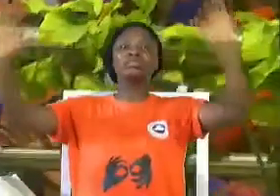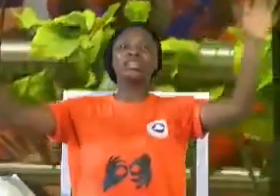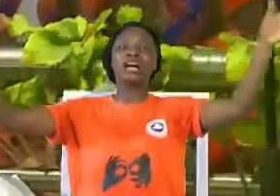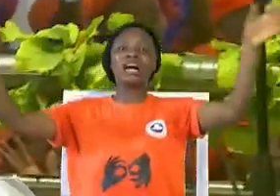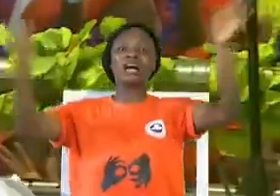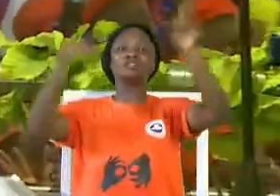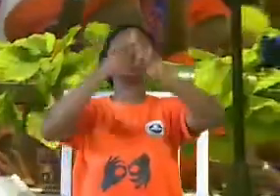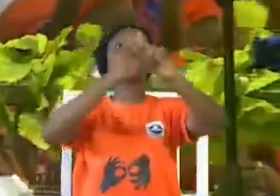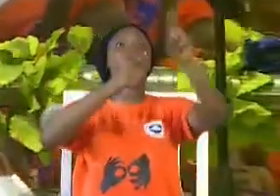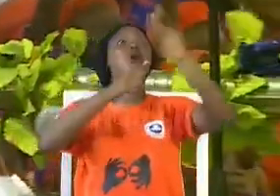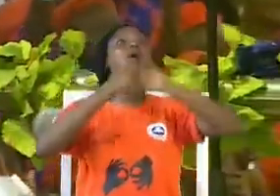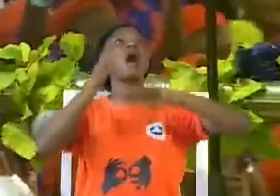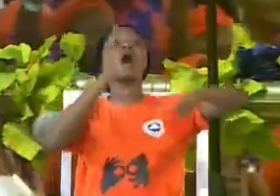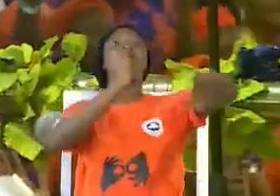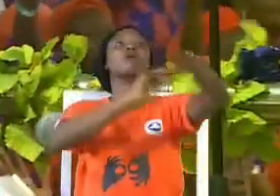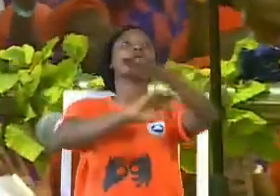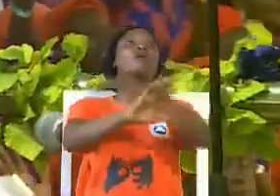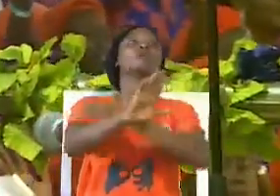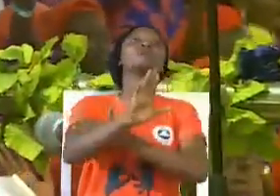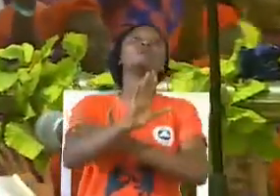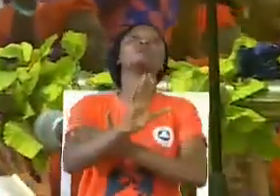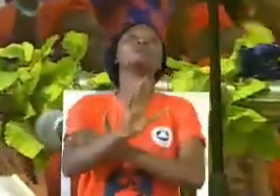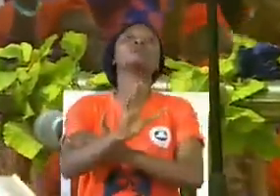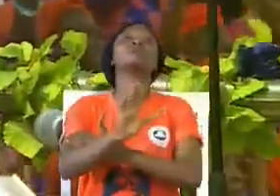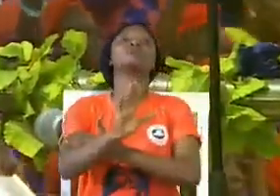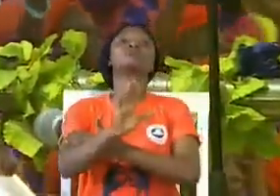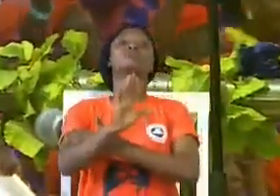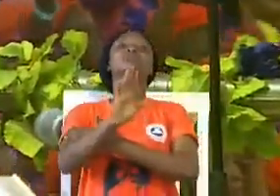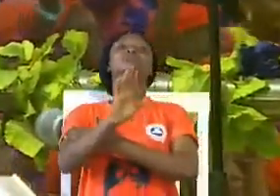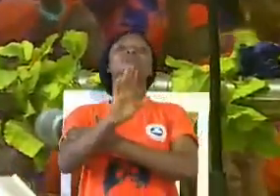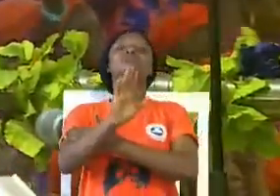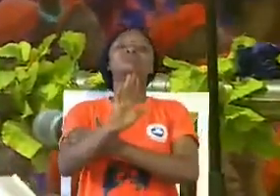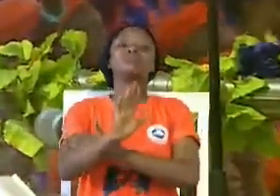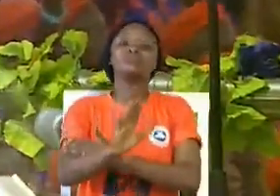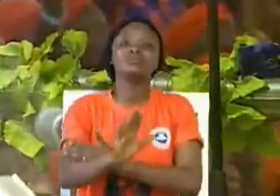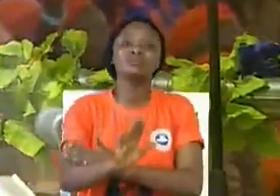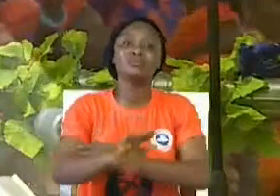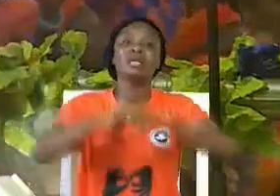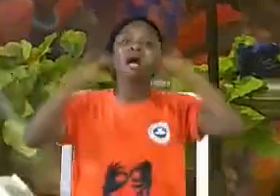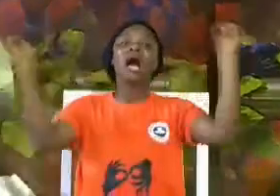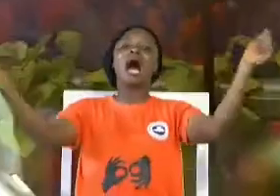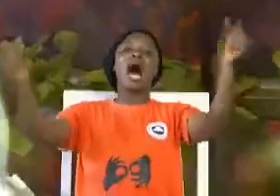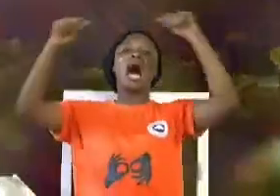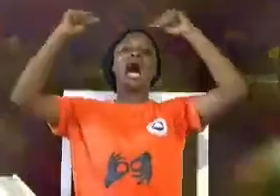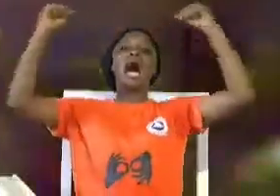hallelujah, you are God. Say hallelujah.